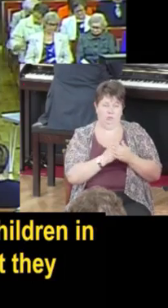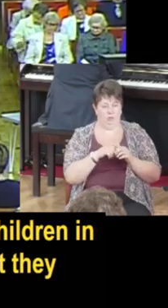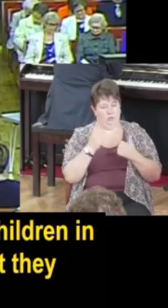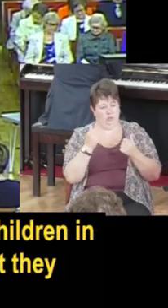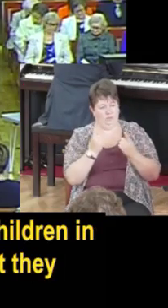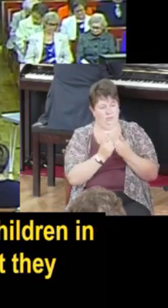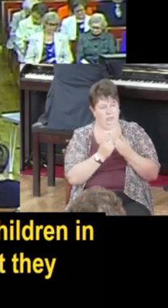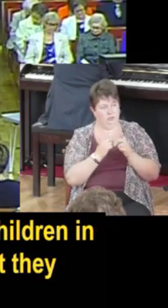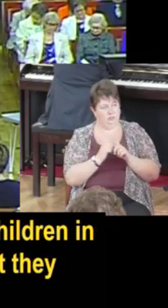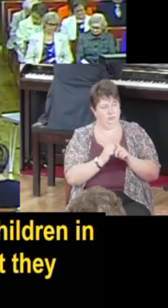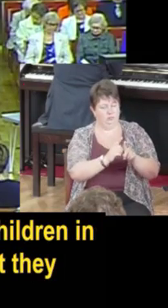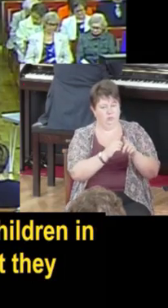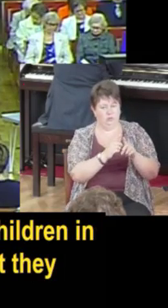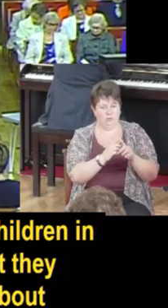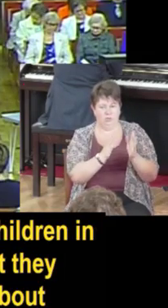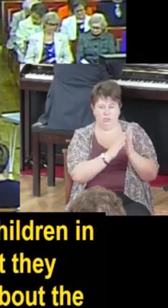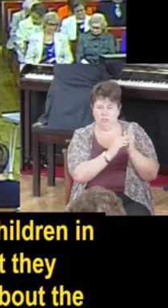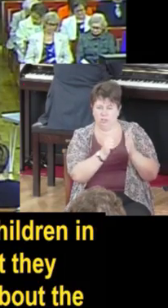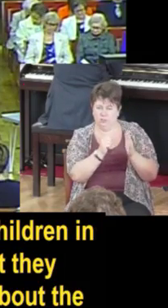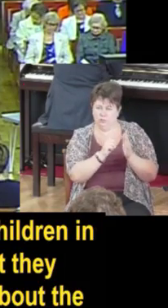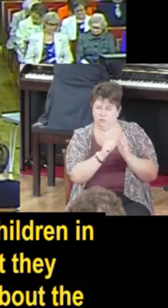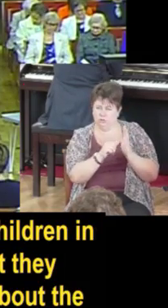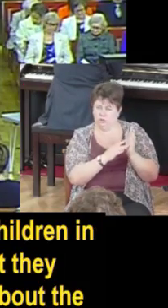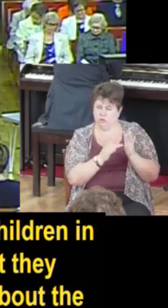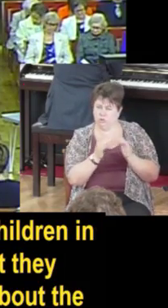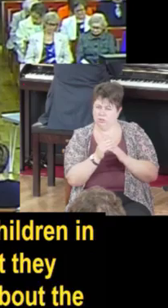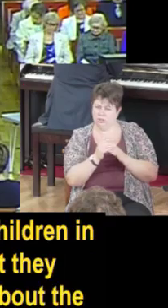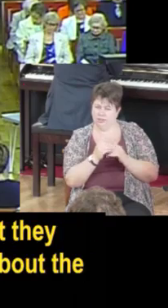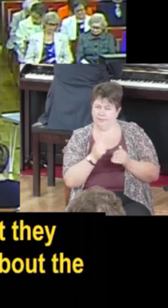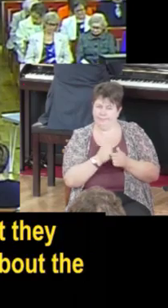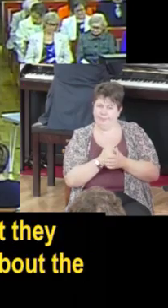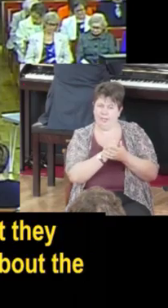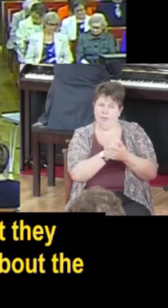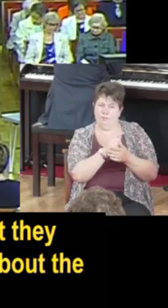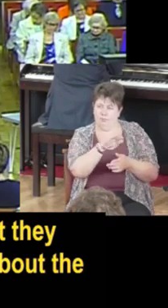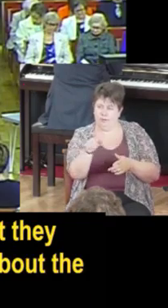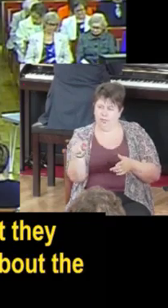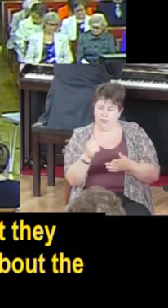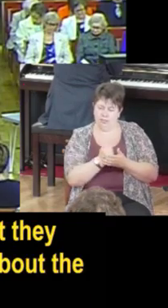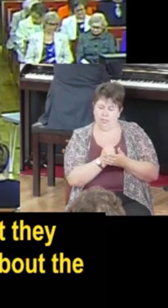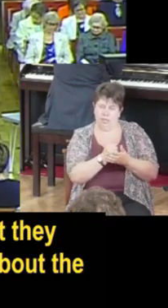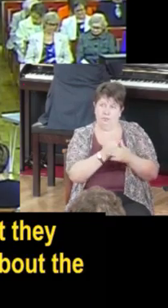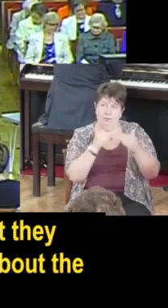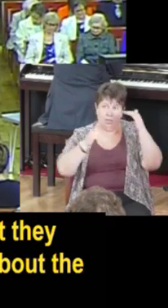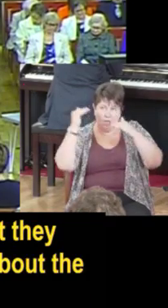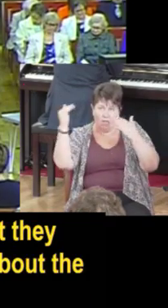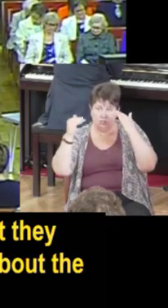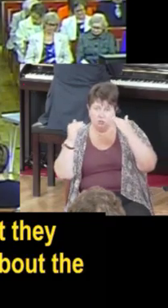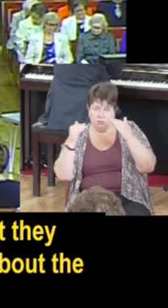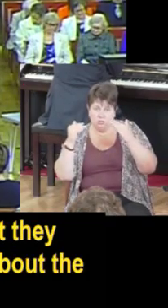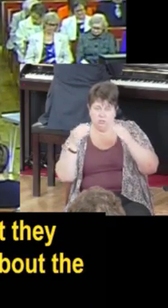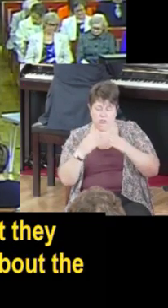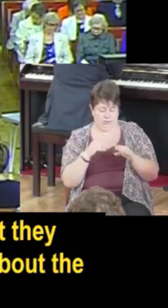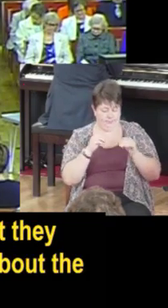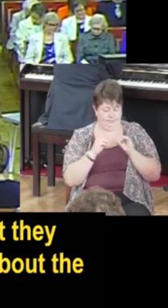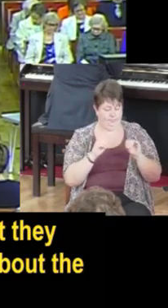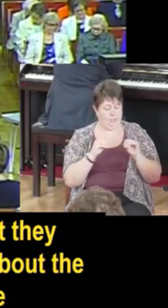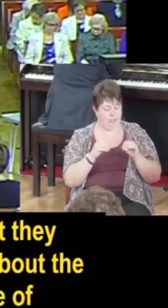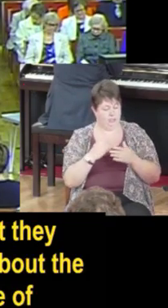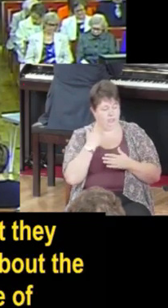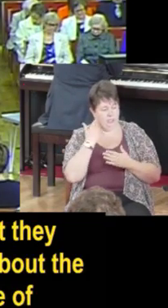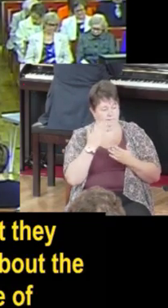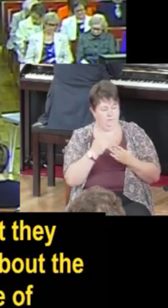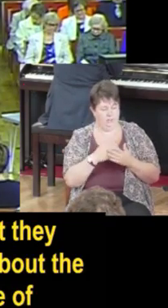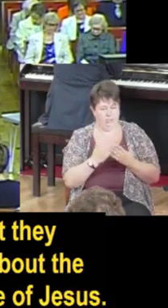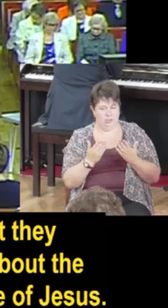the example of Jesus. Help them and help us as adults too to put these things into practice and